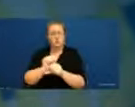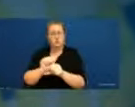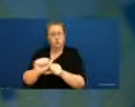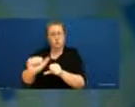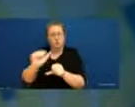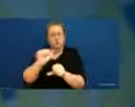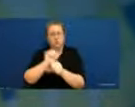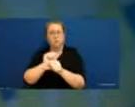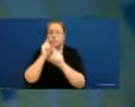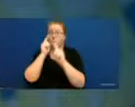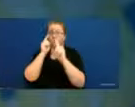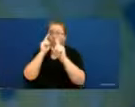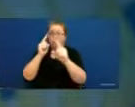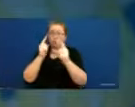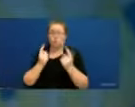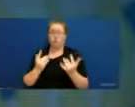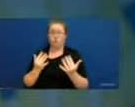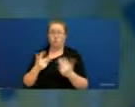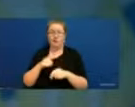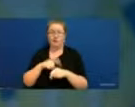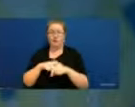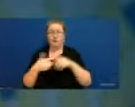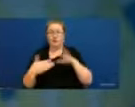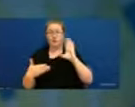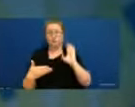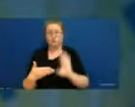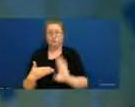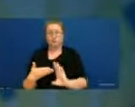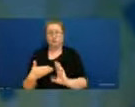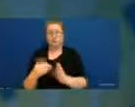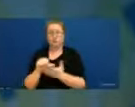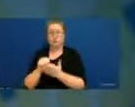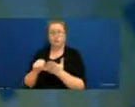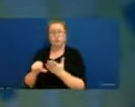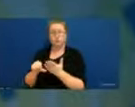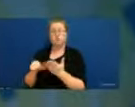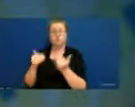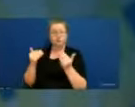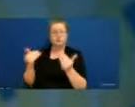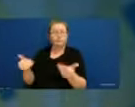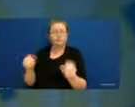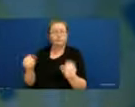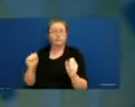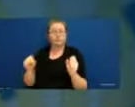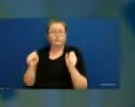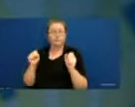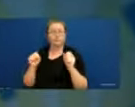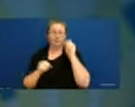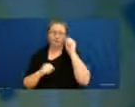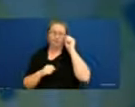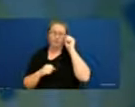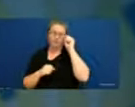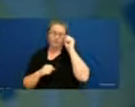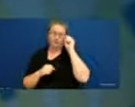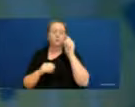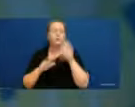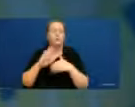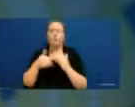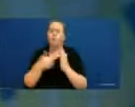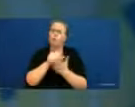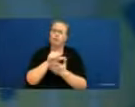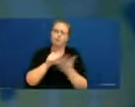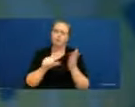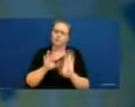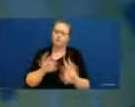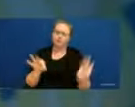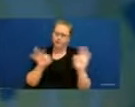degree to reduce wait times for people for essential surgeries. And all of these surgeries, of course,